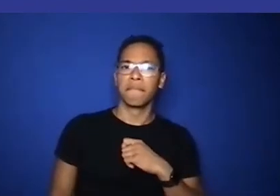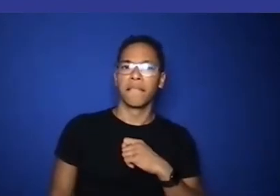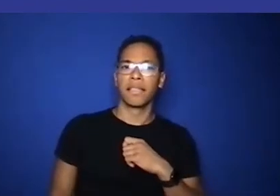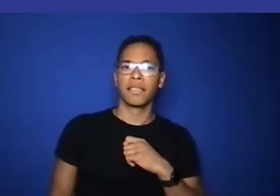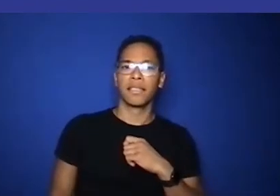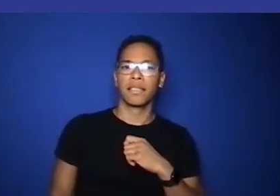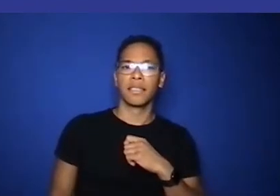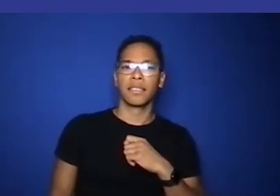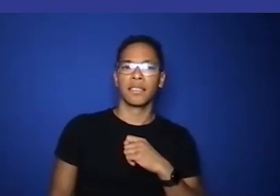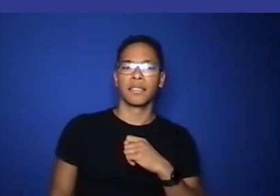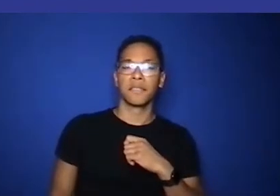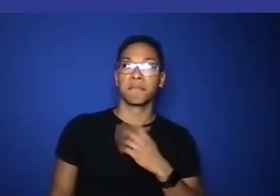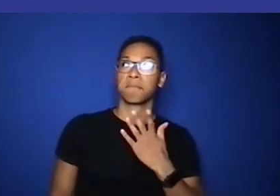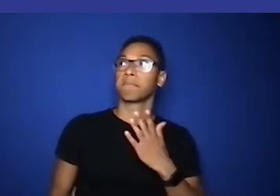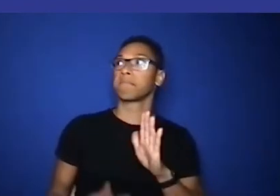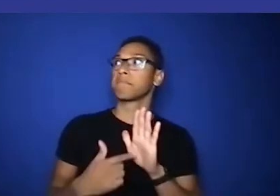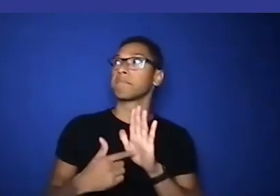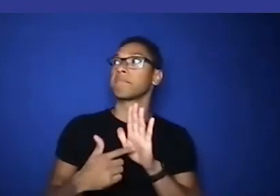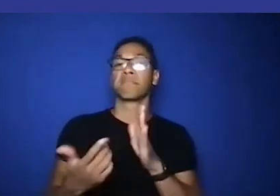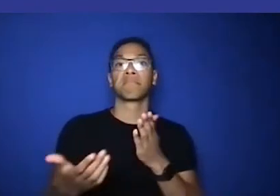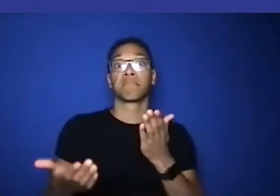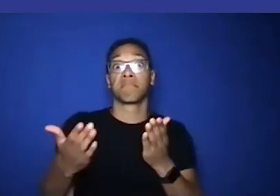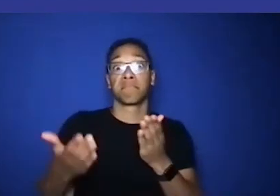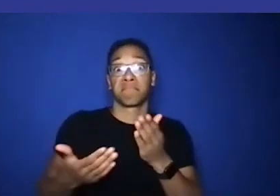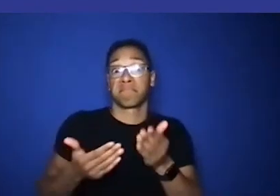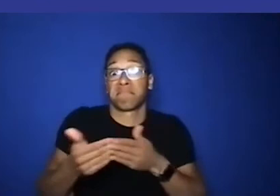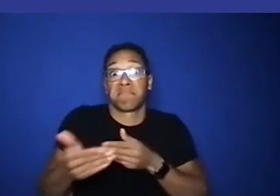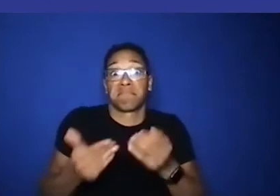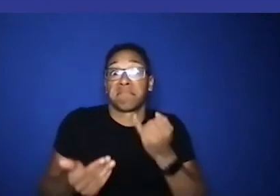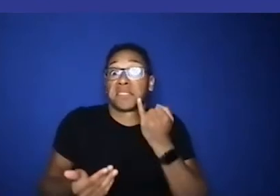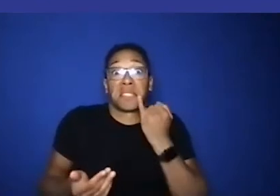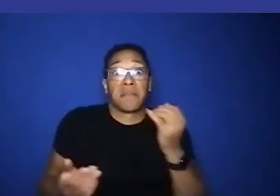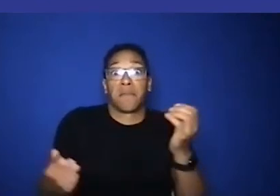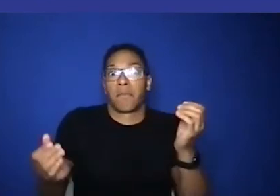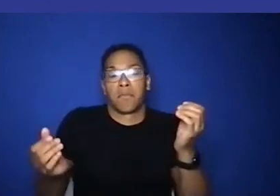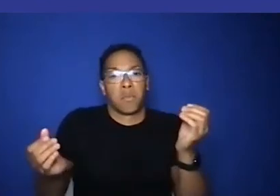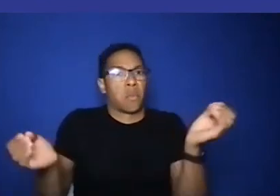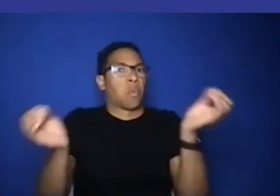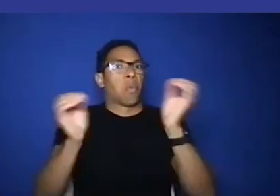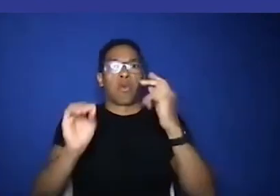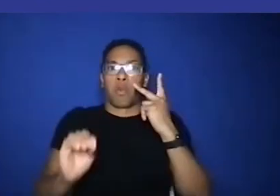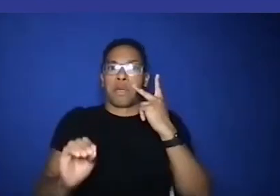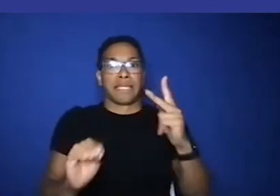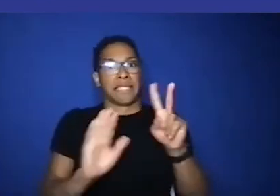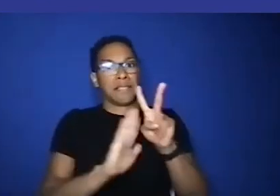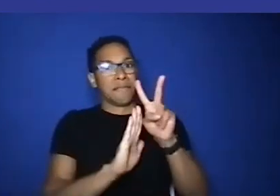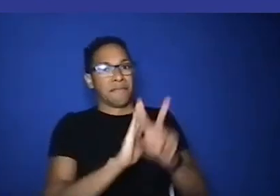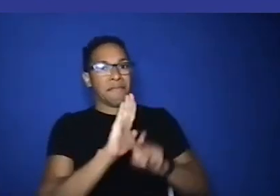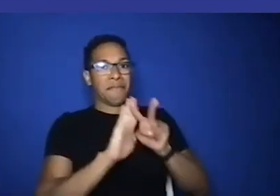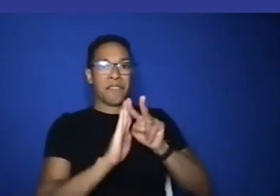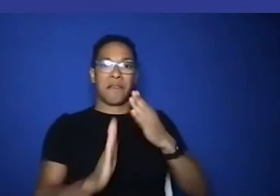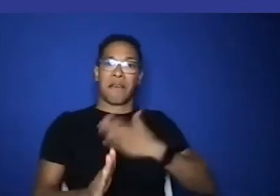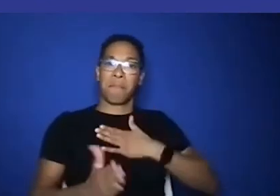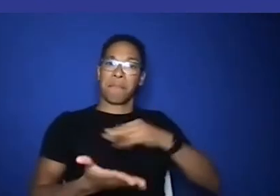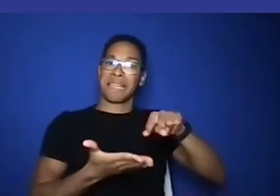Like it probably doesn't matter if anyone ever sees a video of any of my dance works,